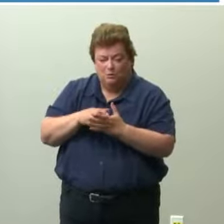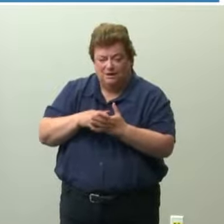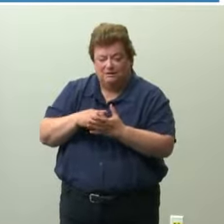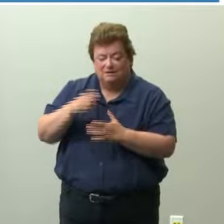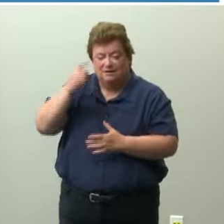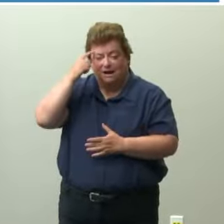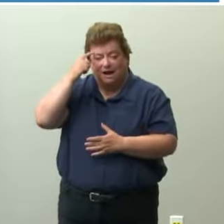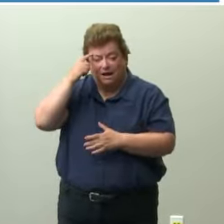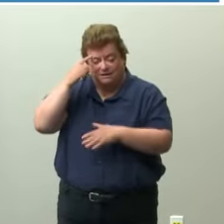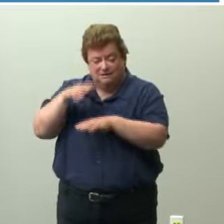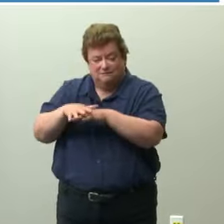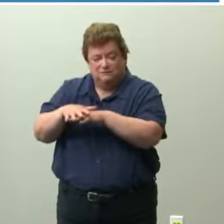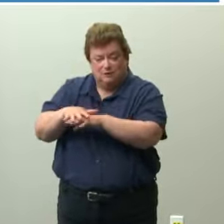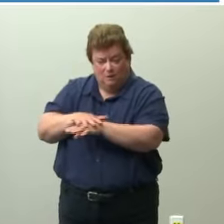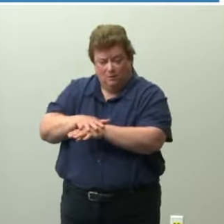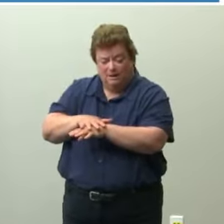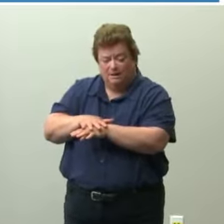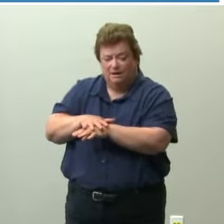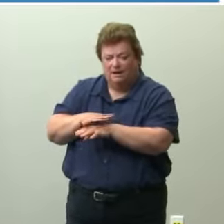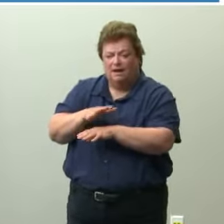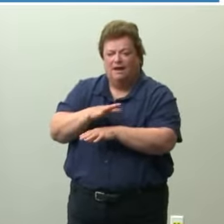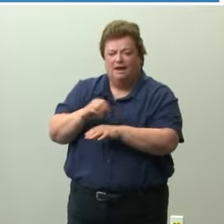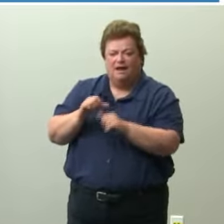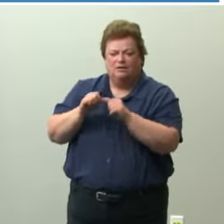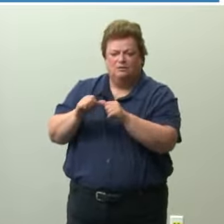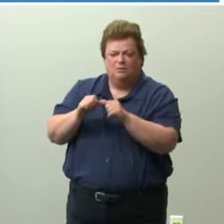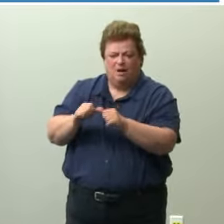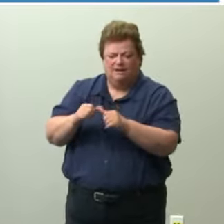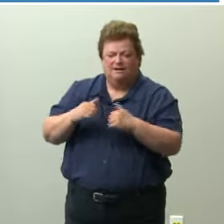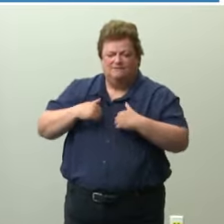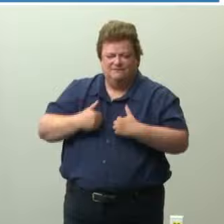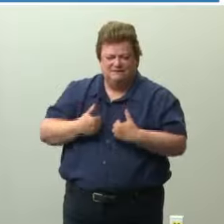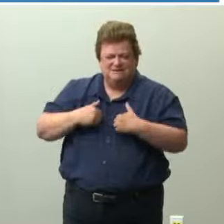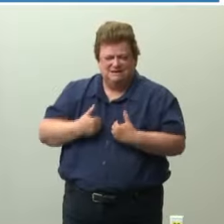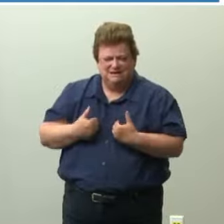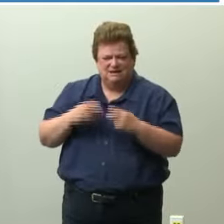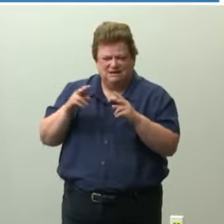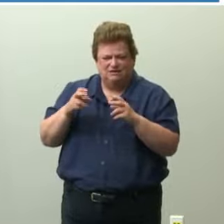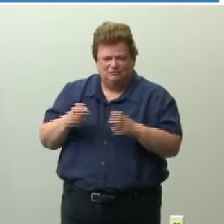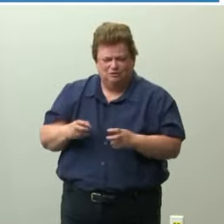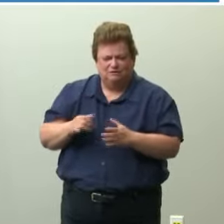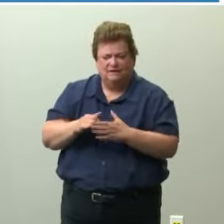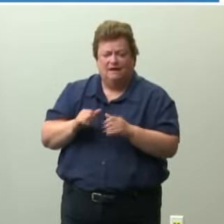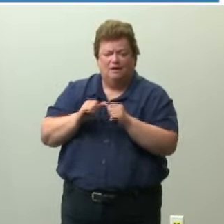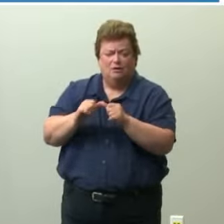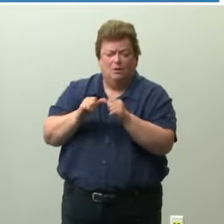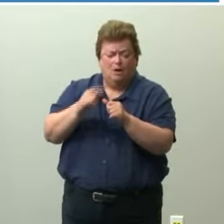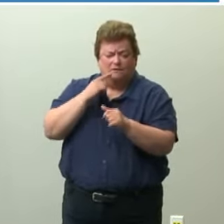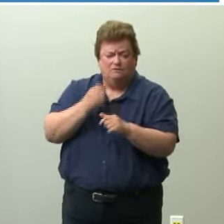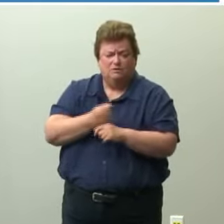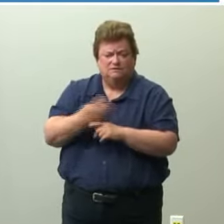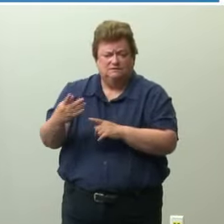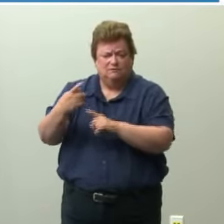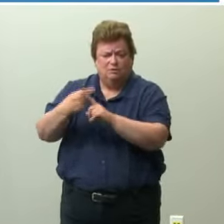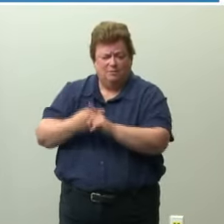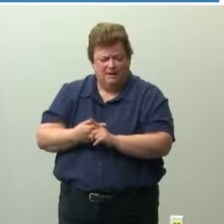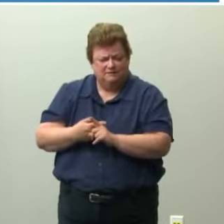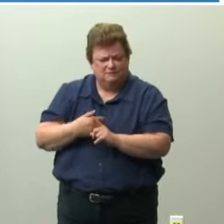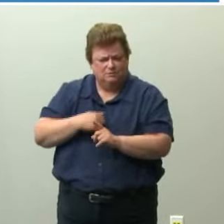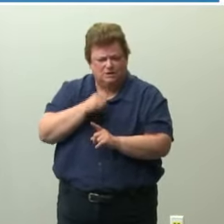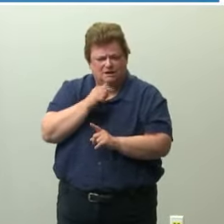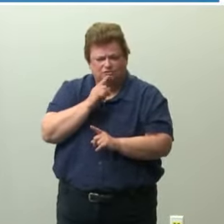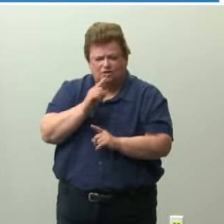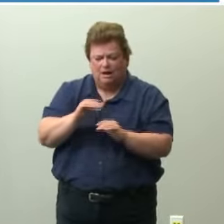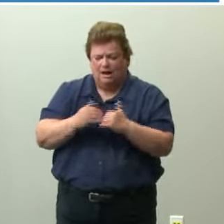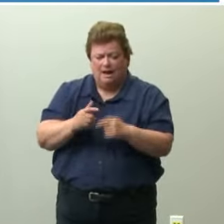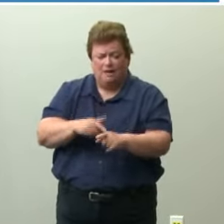cognitive slowing, and chronic fatigue-like issues that go on for several months, and we don't even know for sure how long